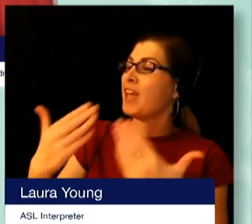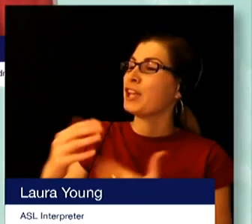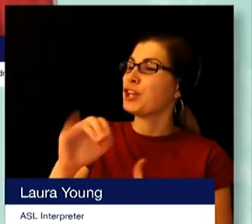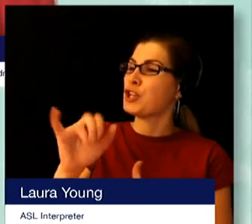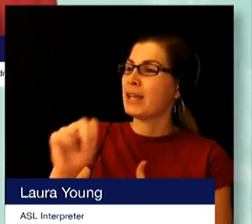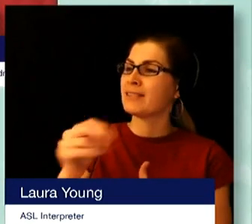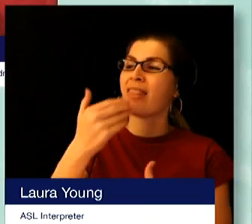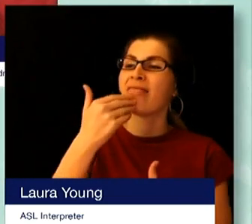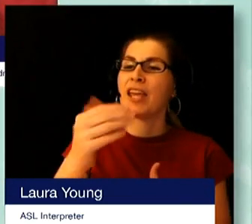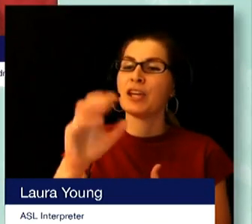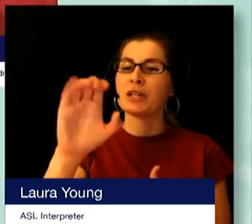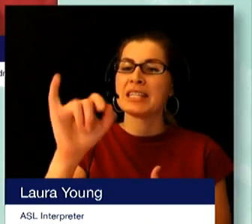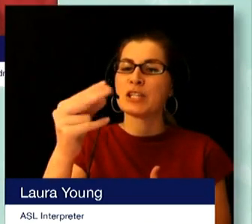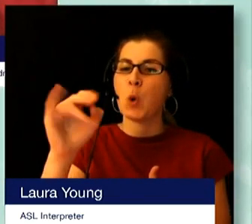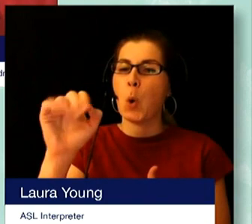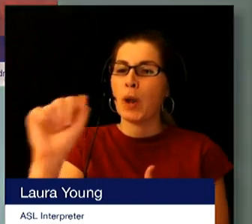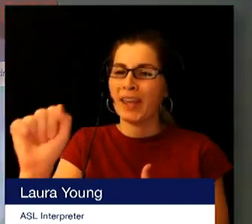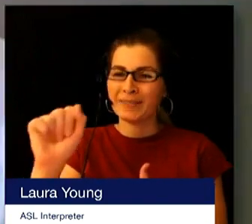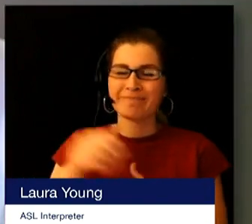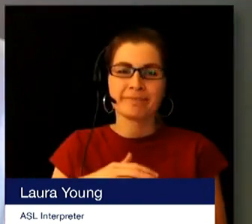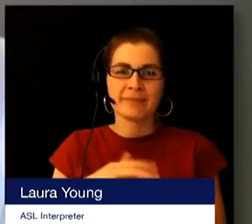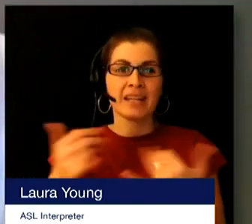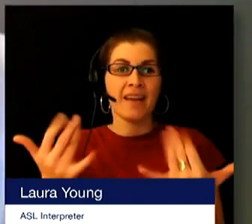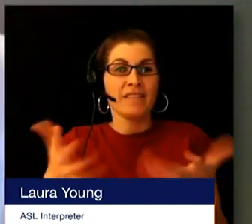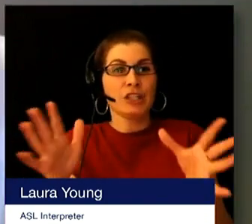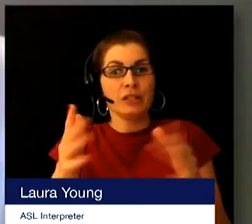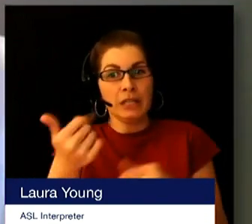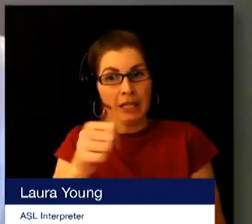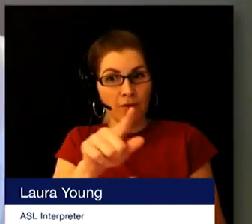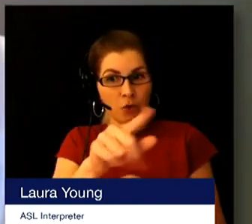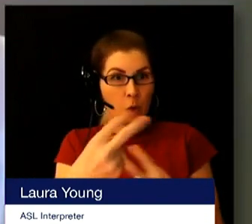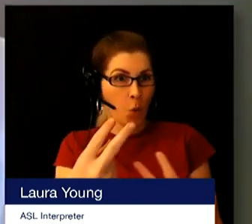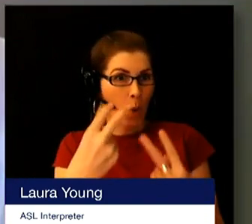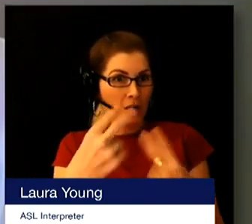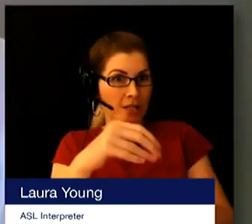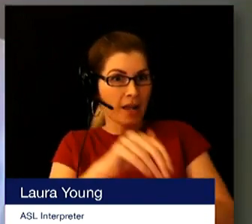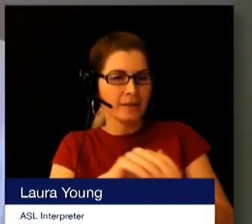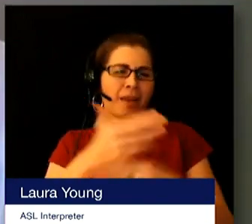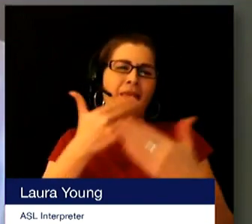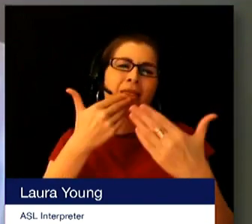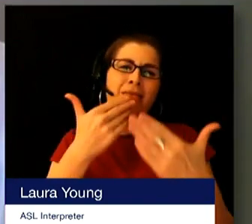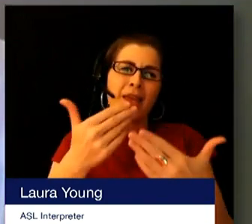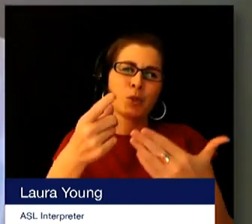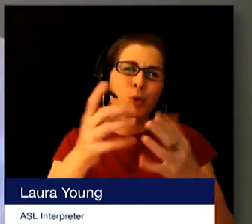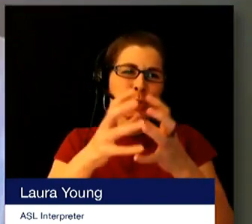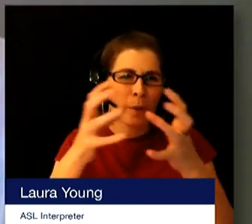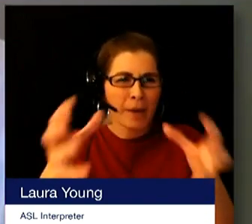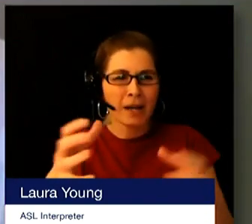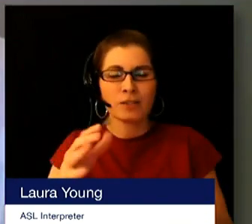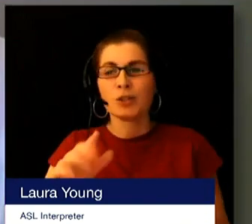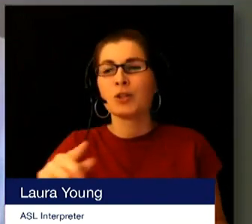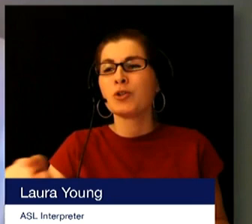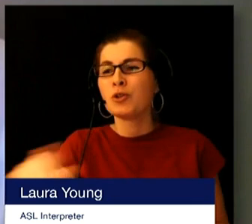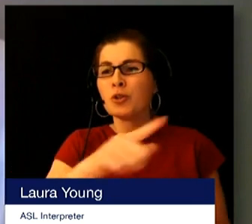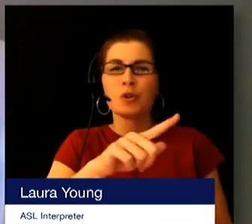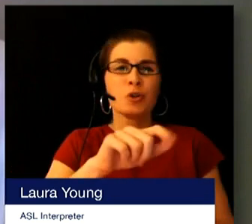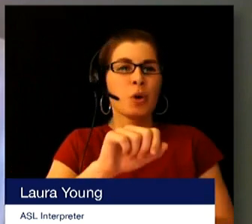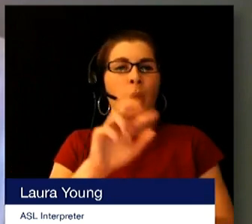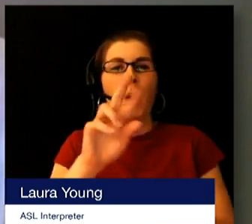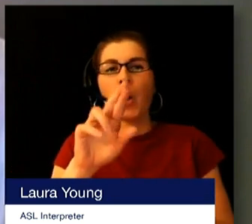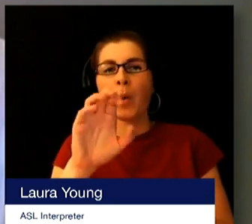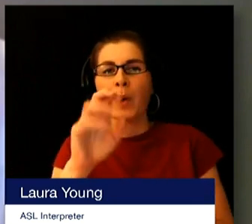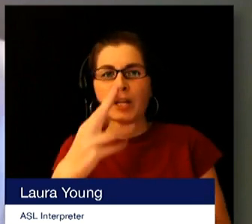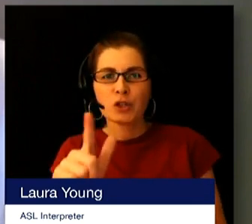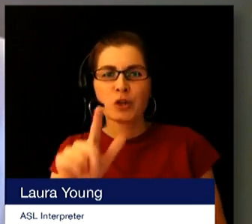Thank you, Cyntoia. And we will wrap it there. To everyone who is watching tonight, thank you so much. To all of our panelists, Rachel Barkow,